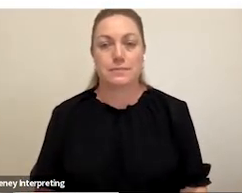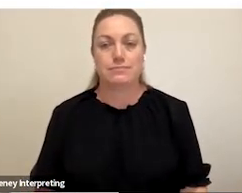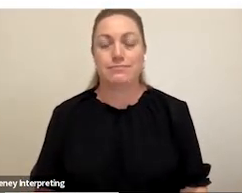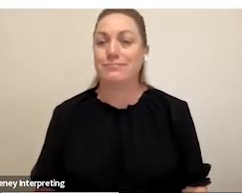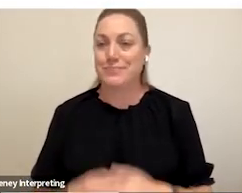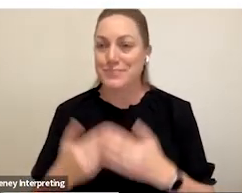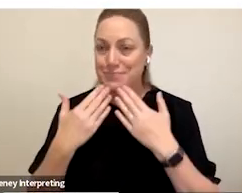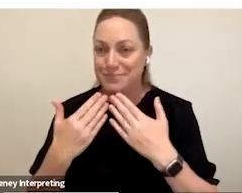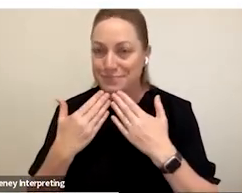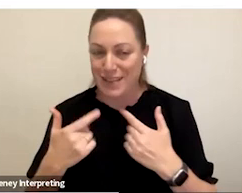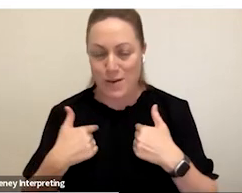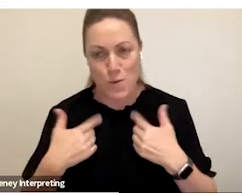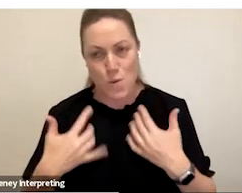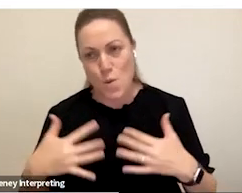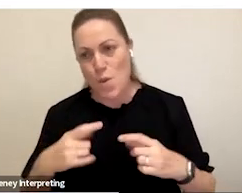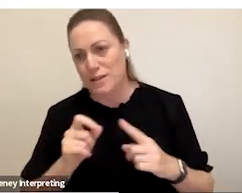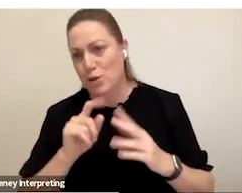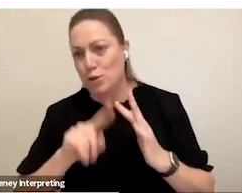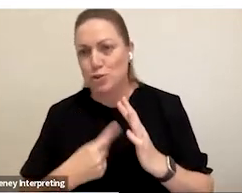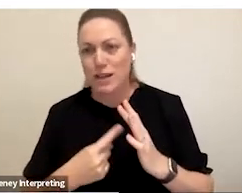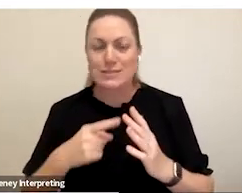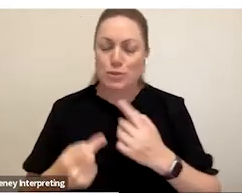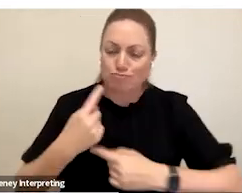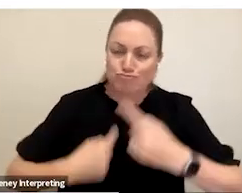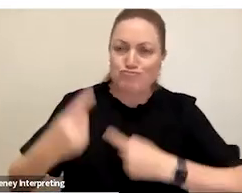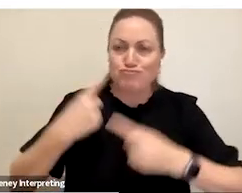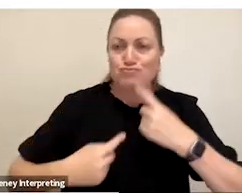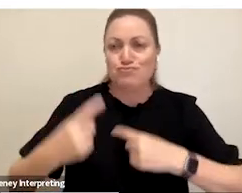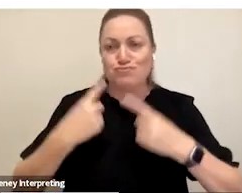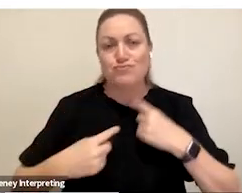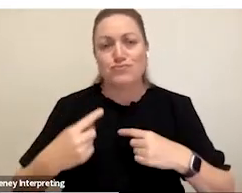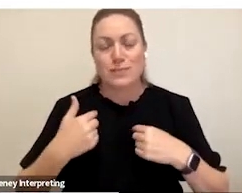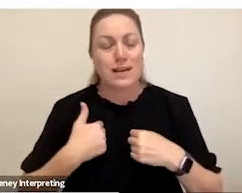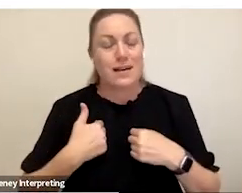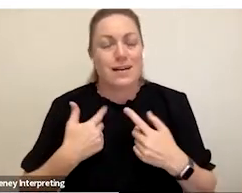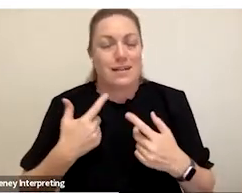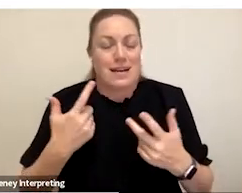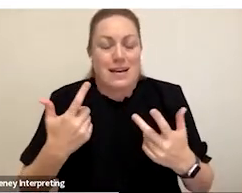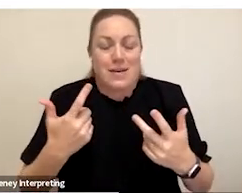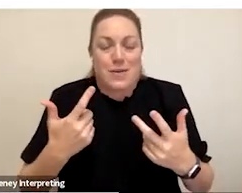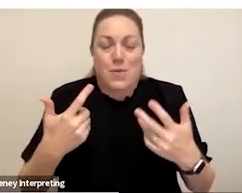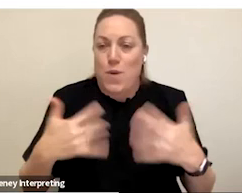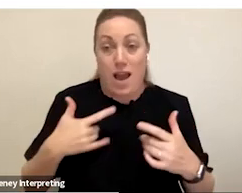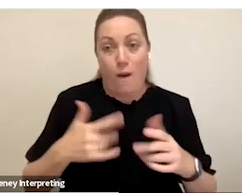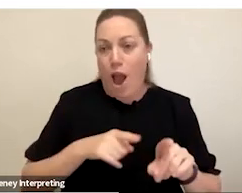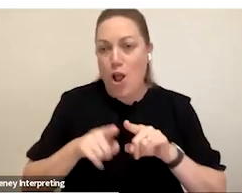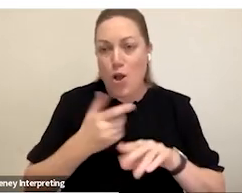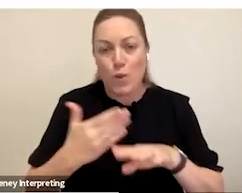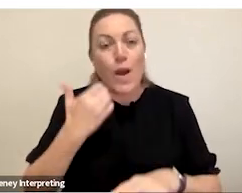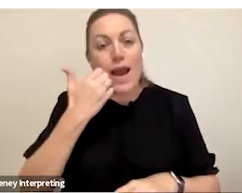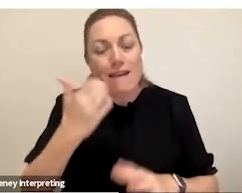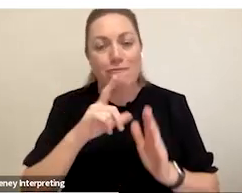Thanks, Michelle. I'm in awe of this project, and every time you describe it or explain it to a new audience, I learn something